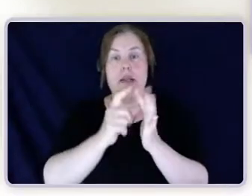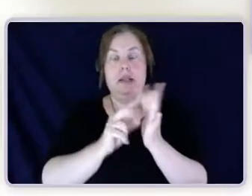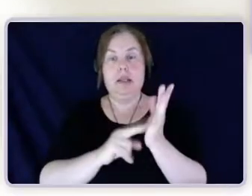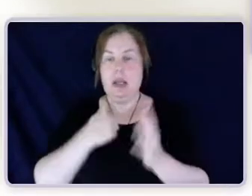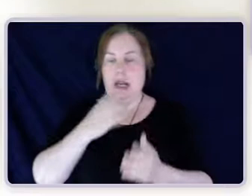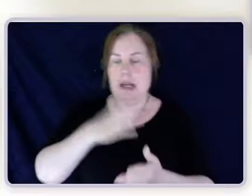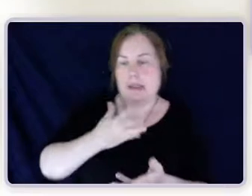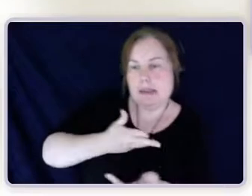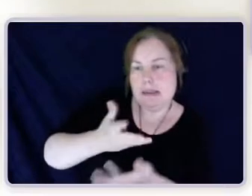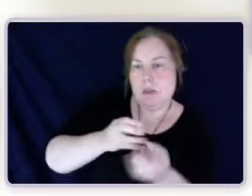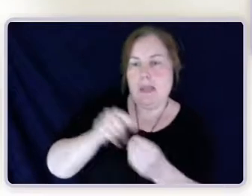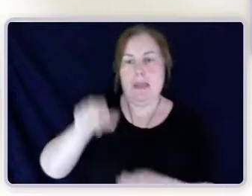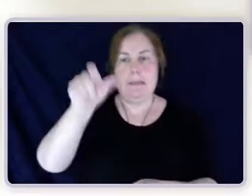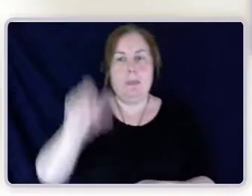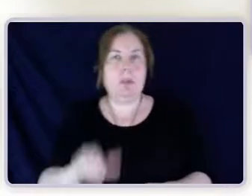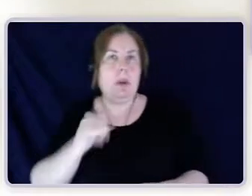different setting,